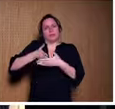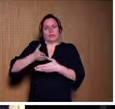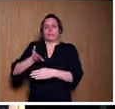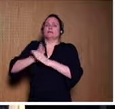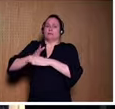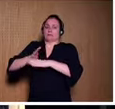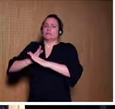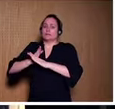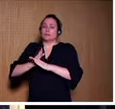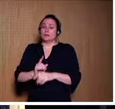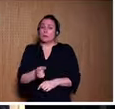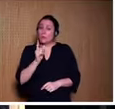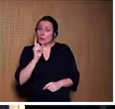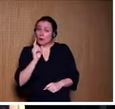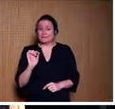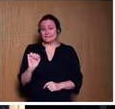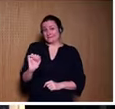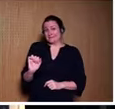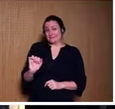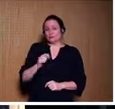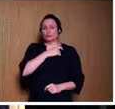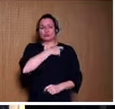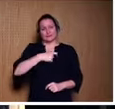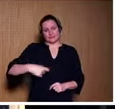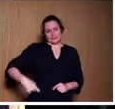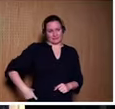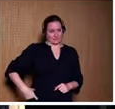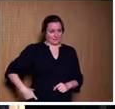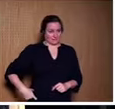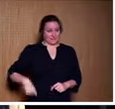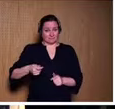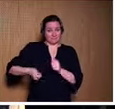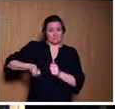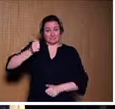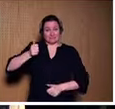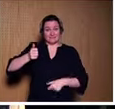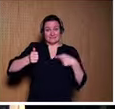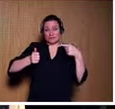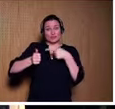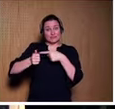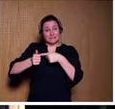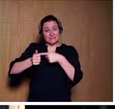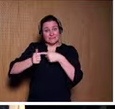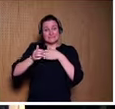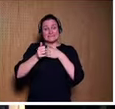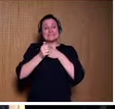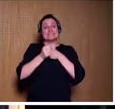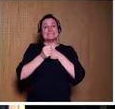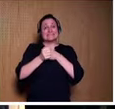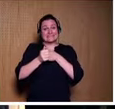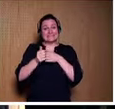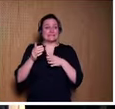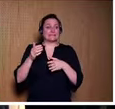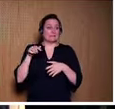President Katalin Novak, is herself one of the leading figures of the anti-gender movement that